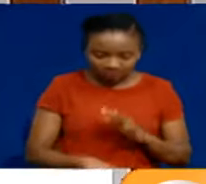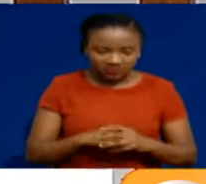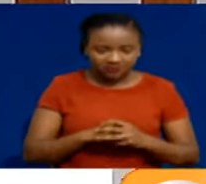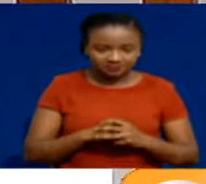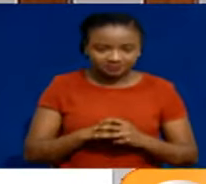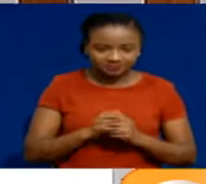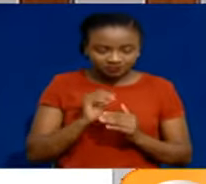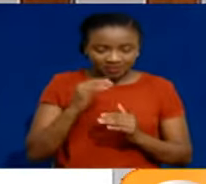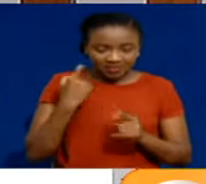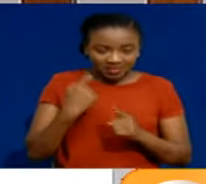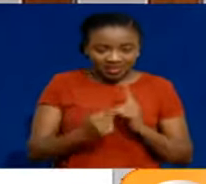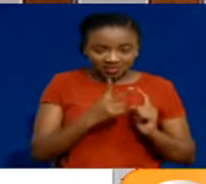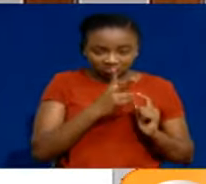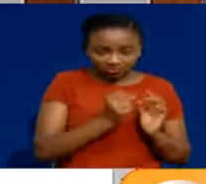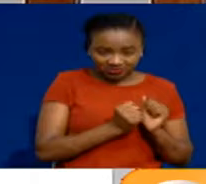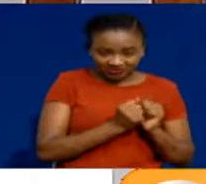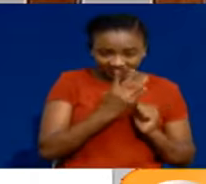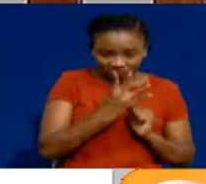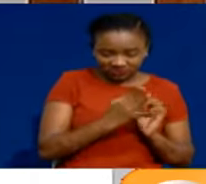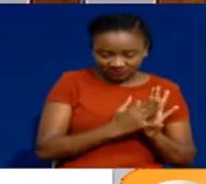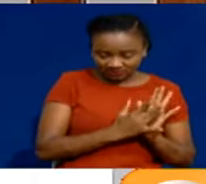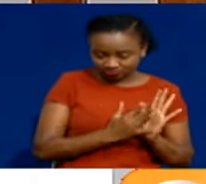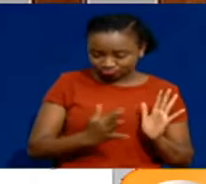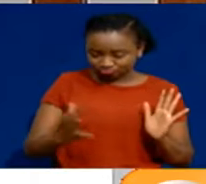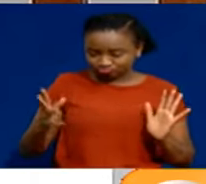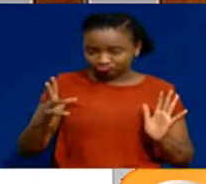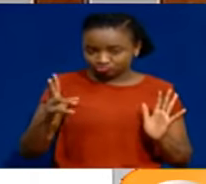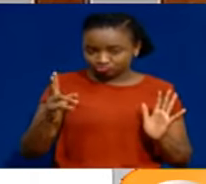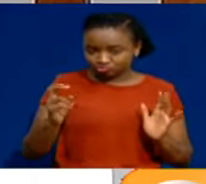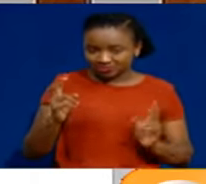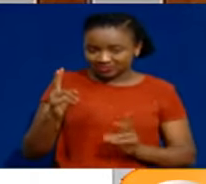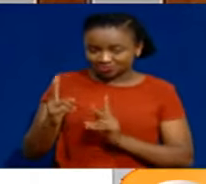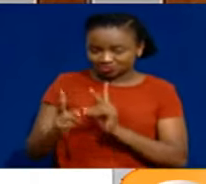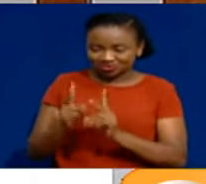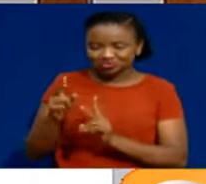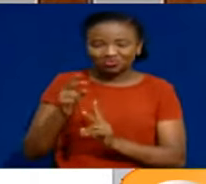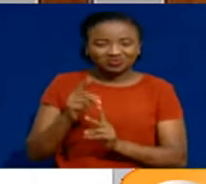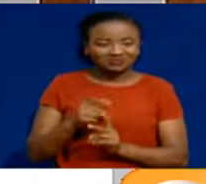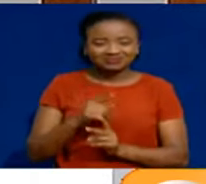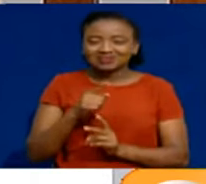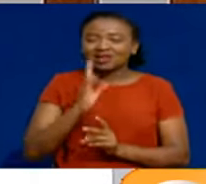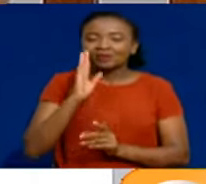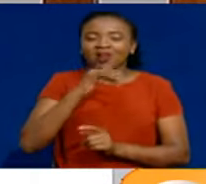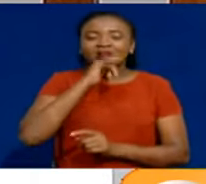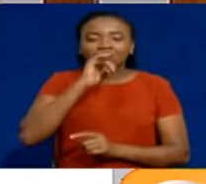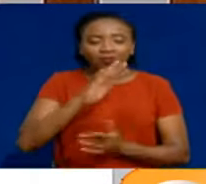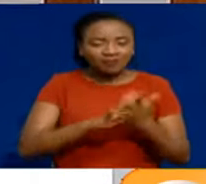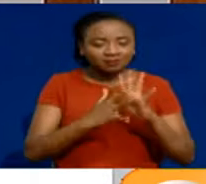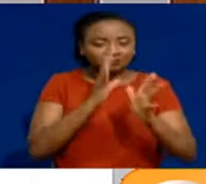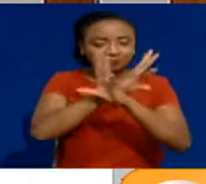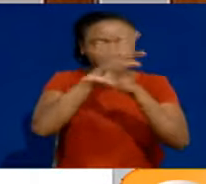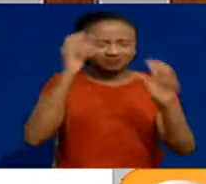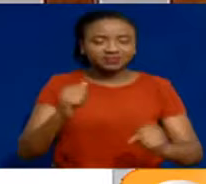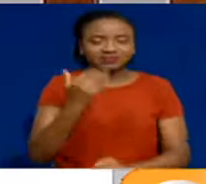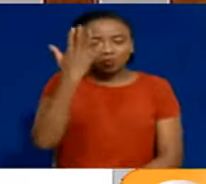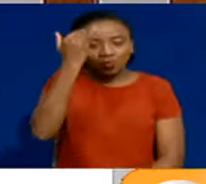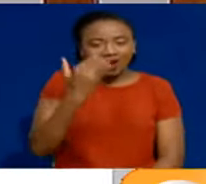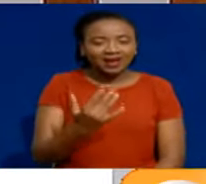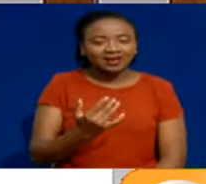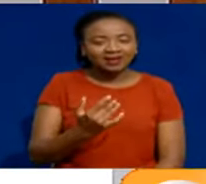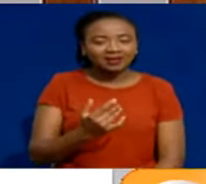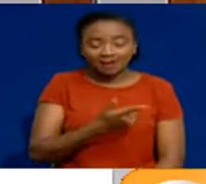from 2014, that this time he's not going to be the president. And the reason is? You're gonna prepare